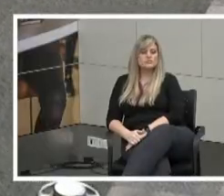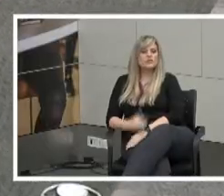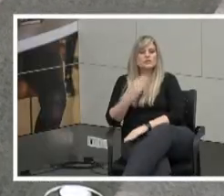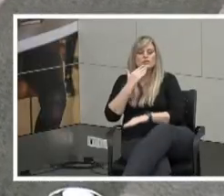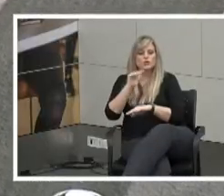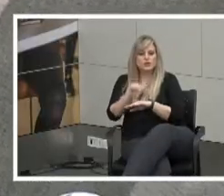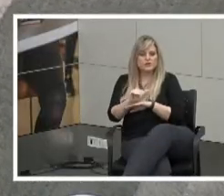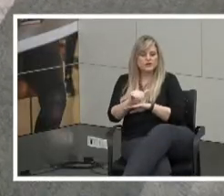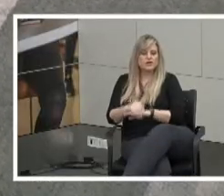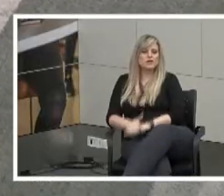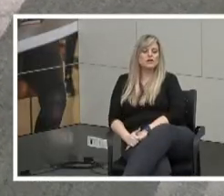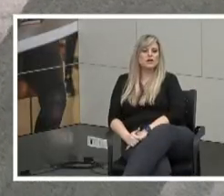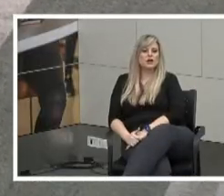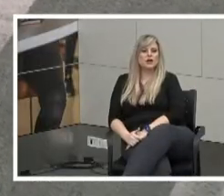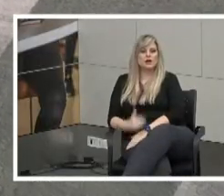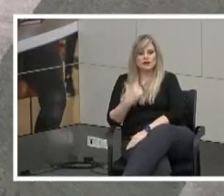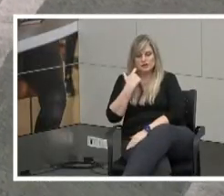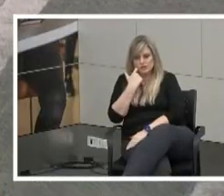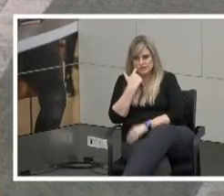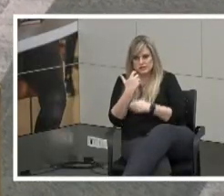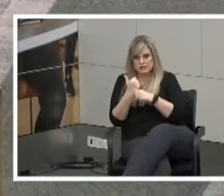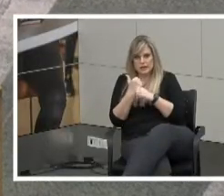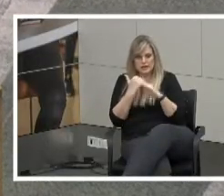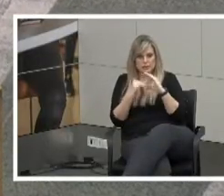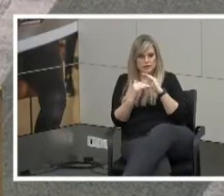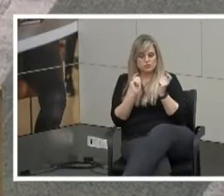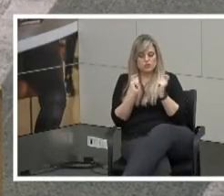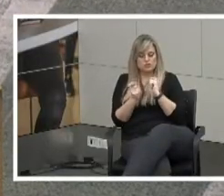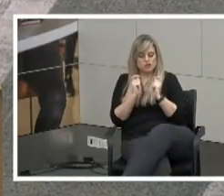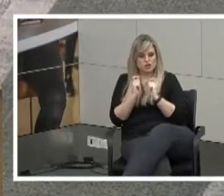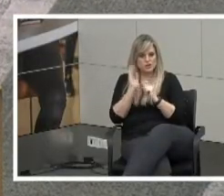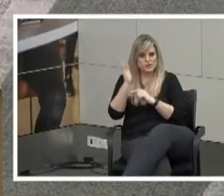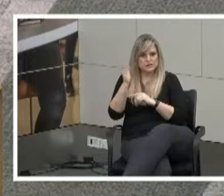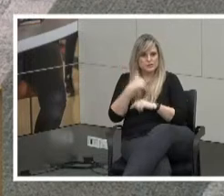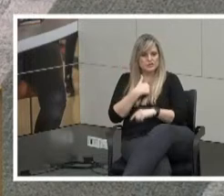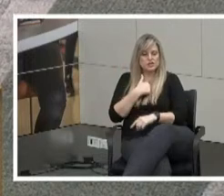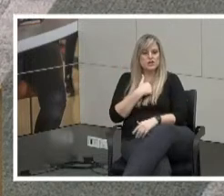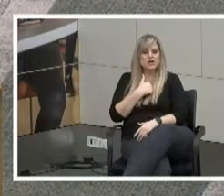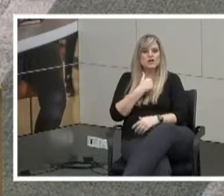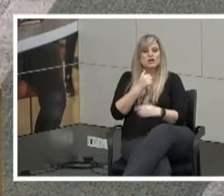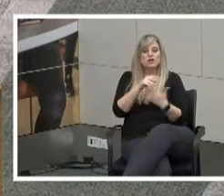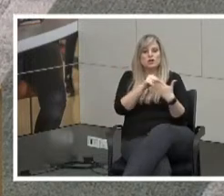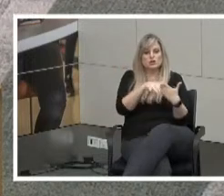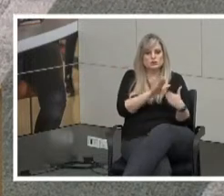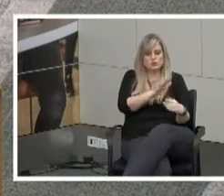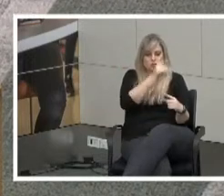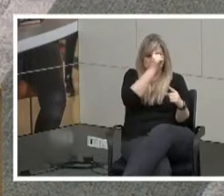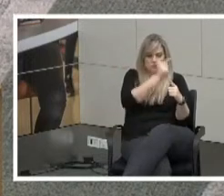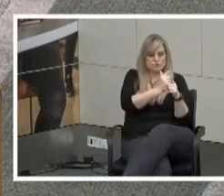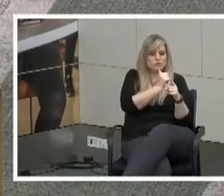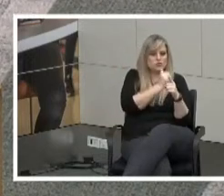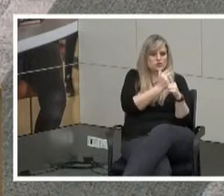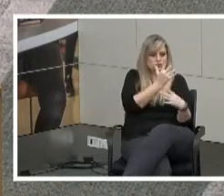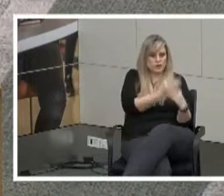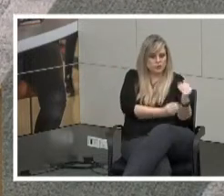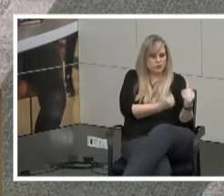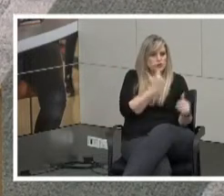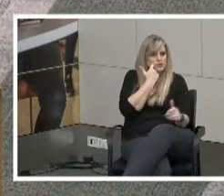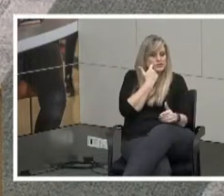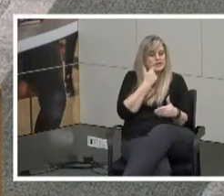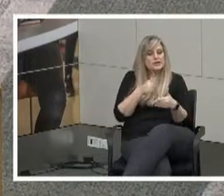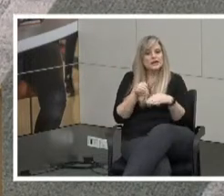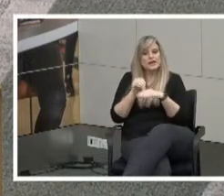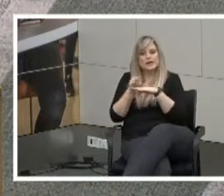uh good evening I just got something in an email so I'm changing my speech a little a student sibling passed away recently the counselor asked if she could